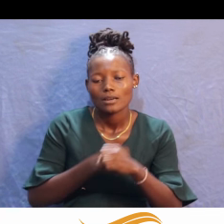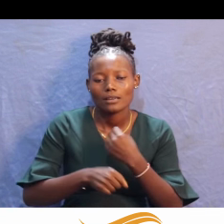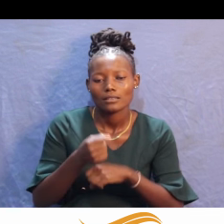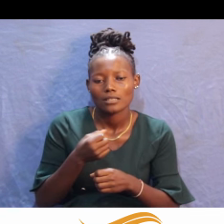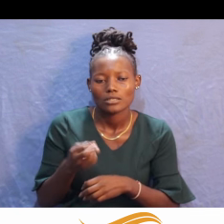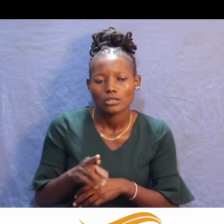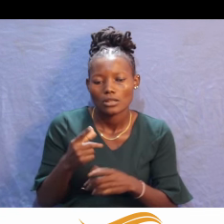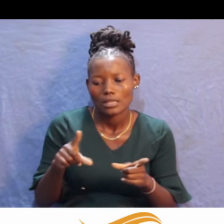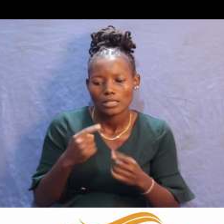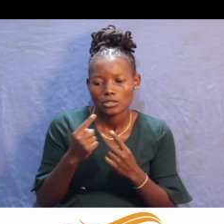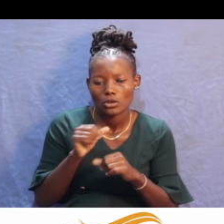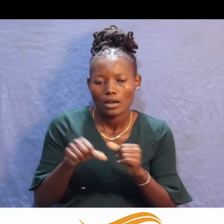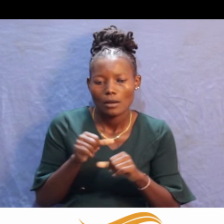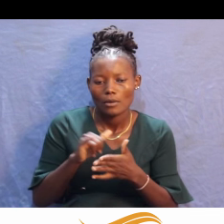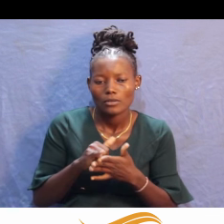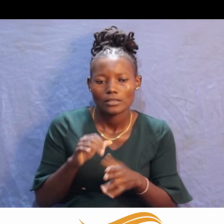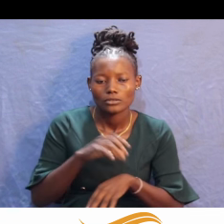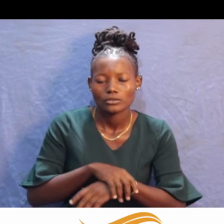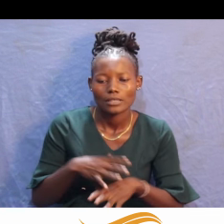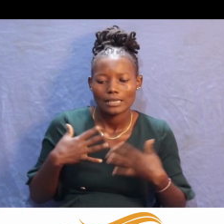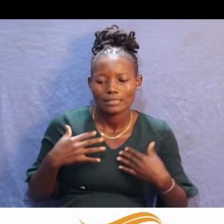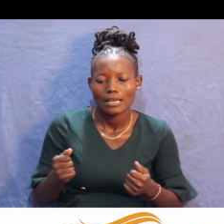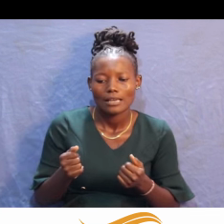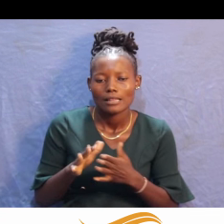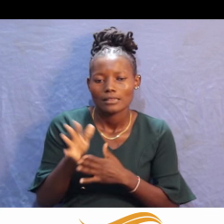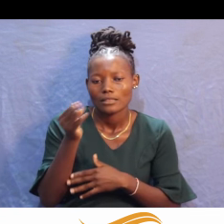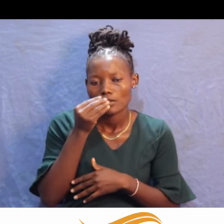that here shortly. And again, a healthy diet, which is based on